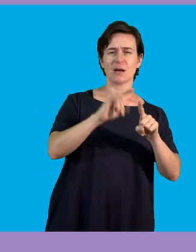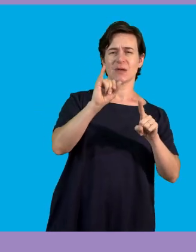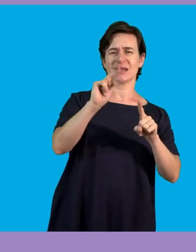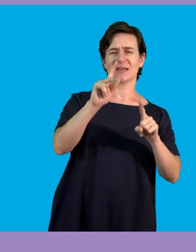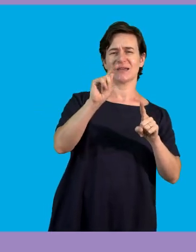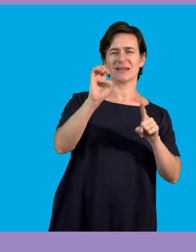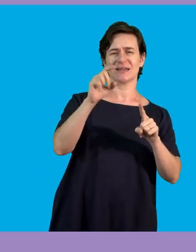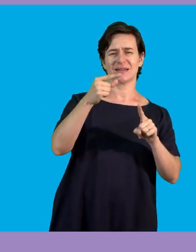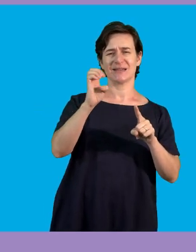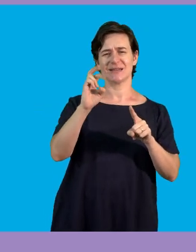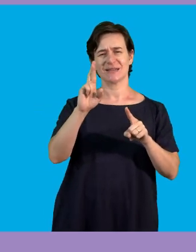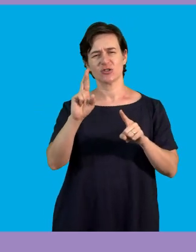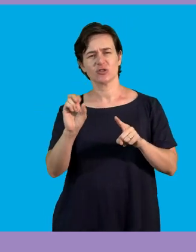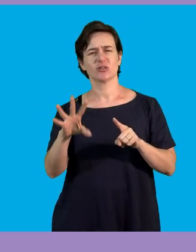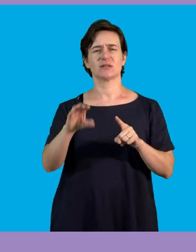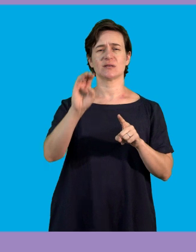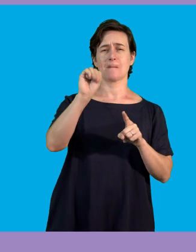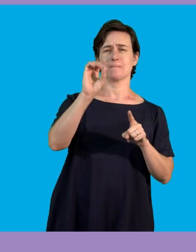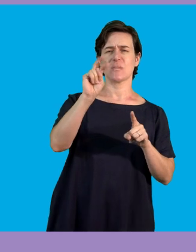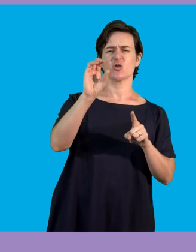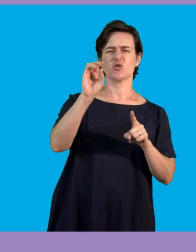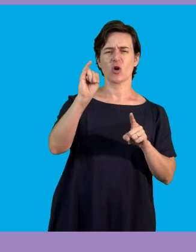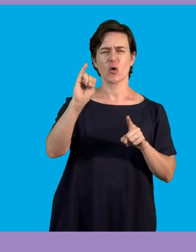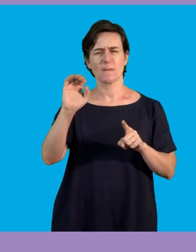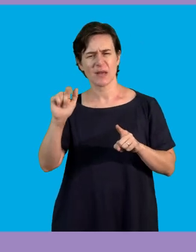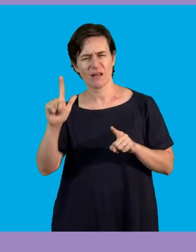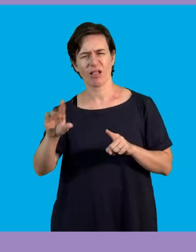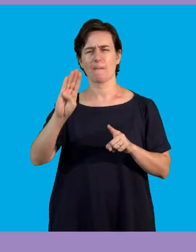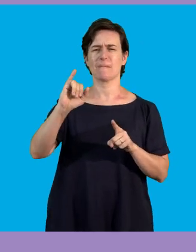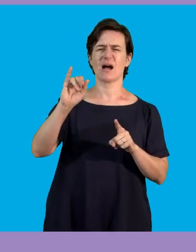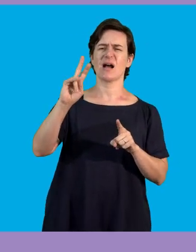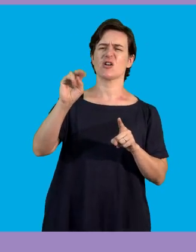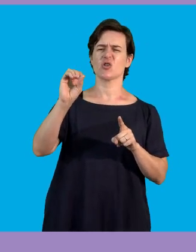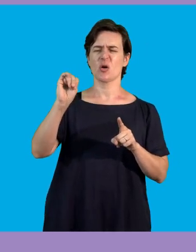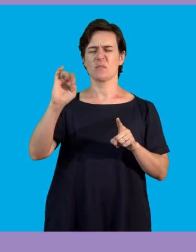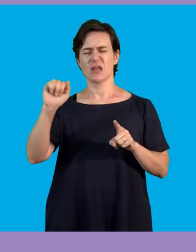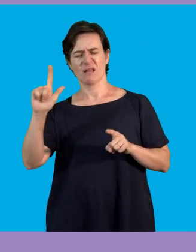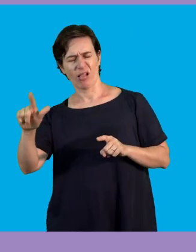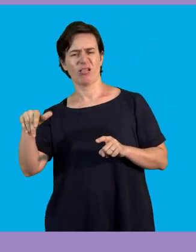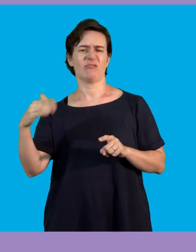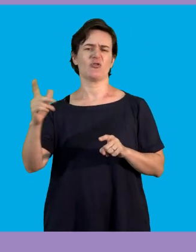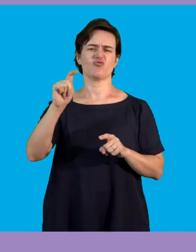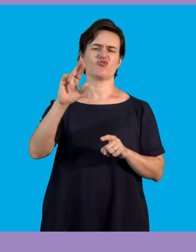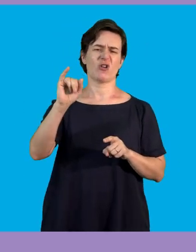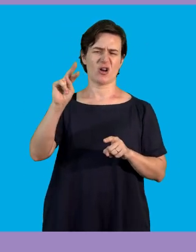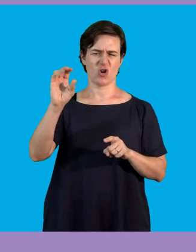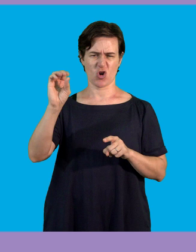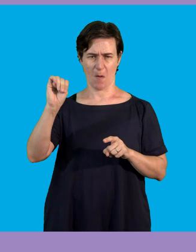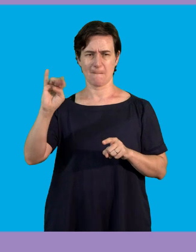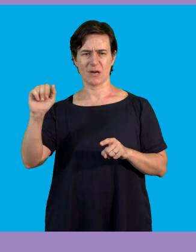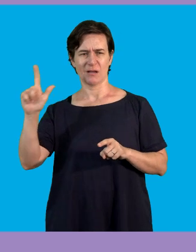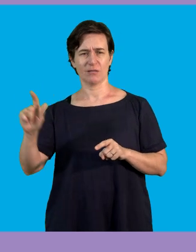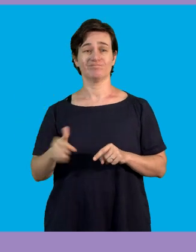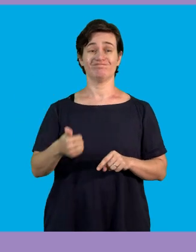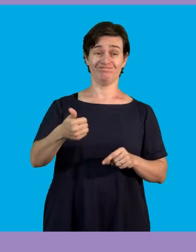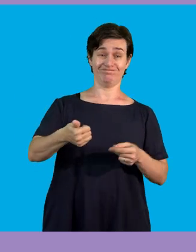and monomials by monomials, binomials, and trinomials. Next, we will